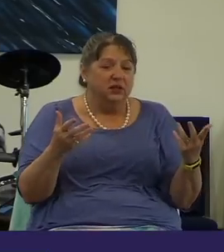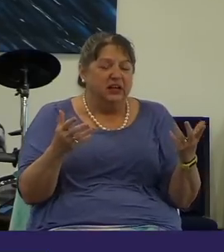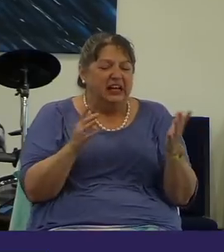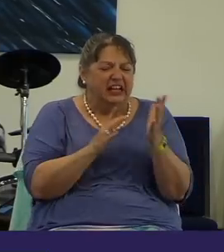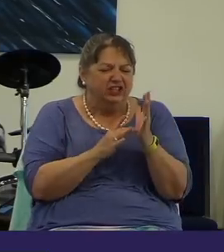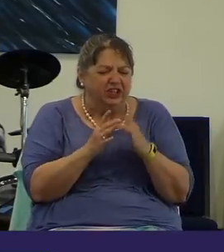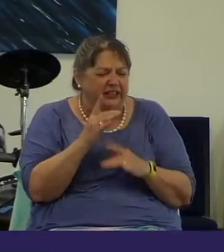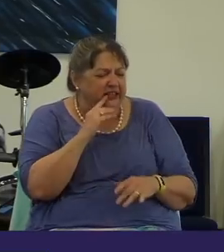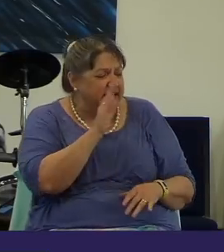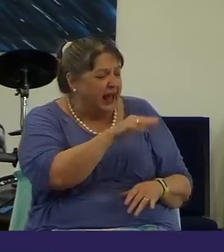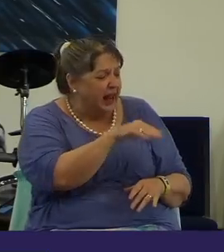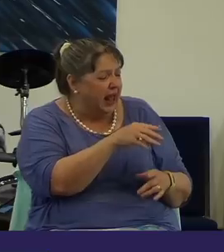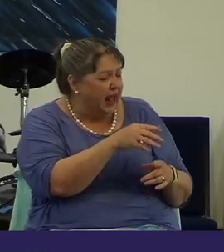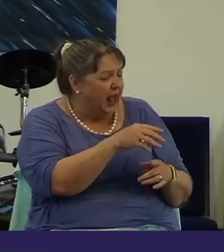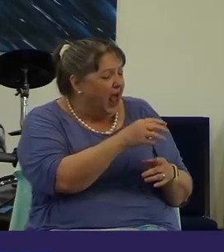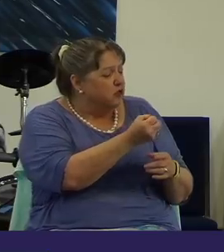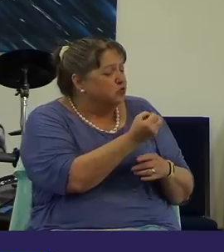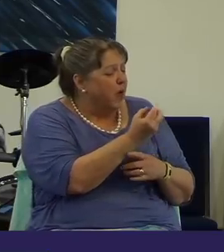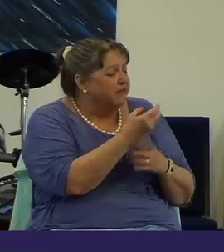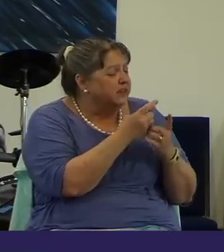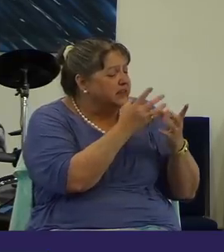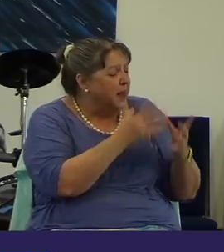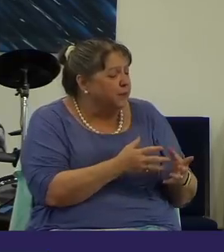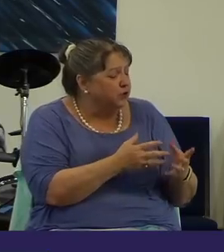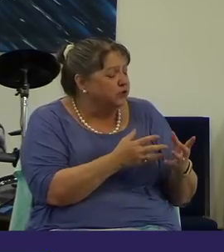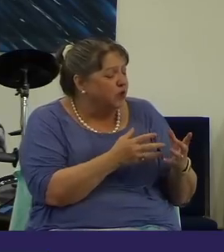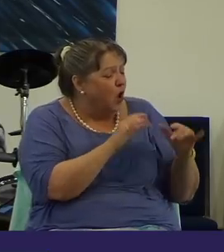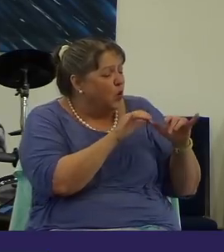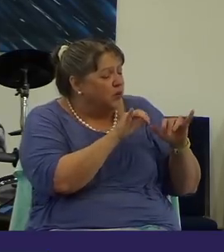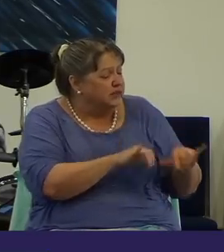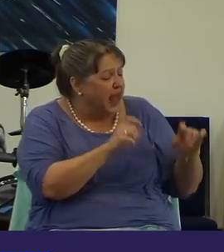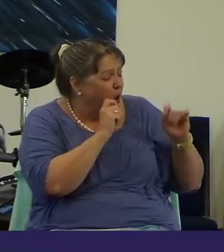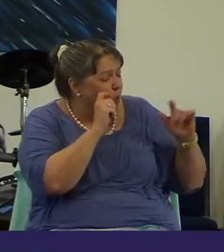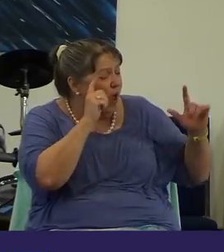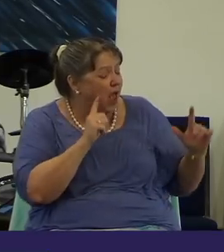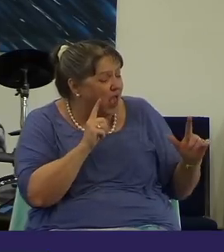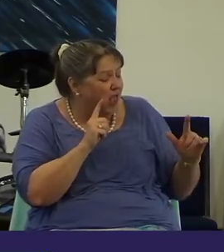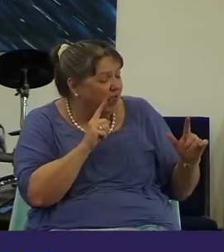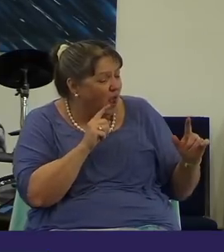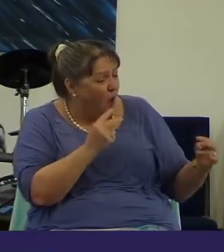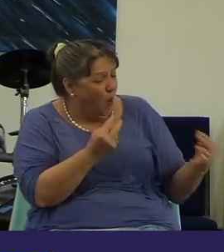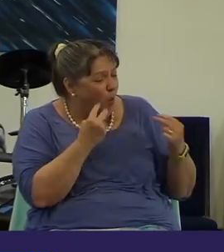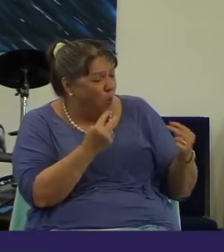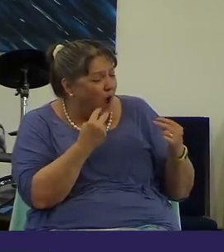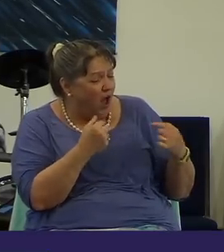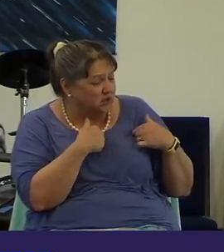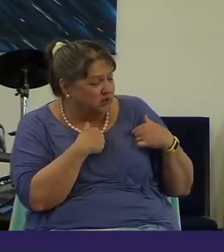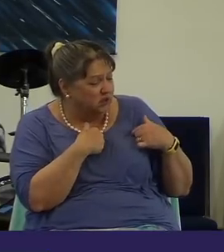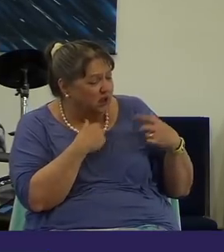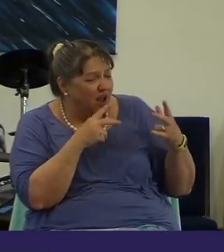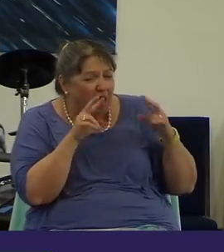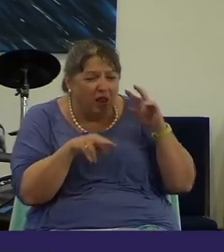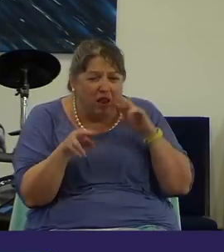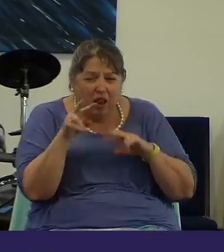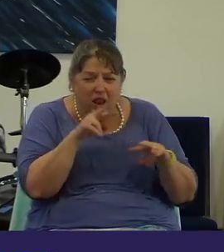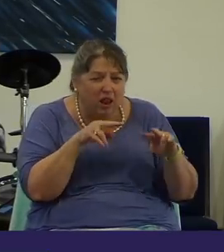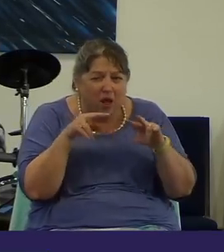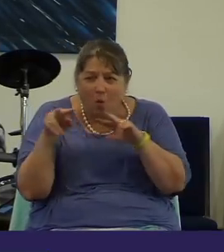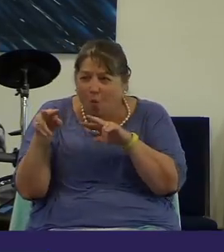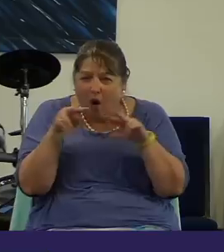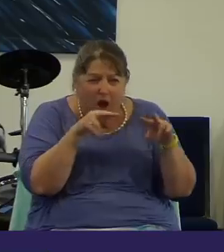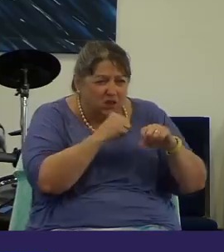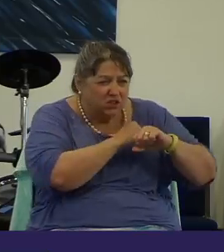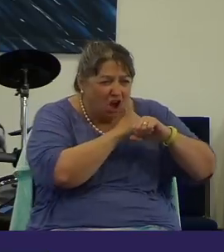and to watch. And he gets there, and they're all sleeping. They're falling asleep. They weren't there.